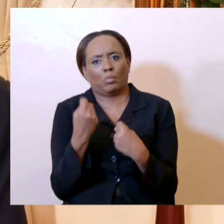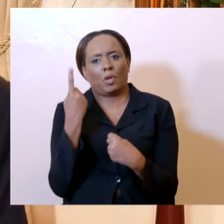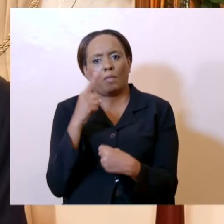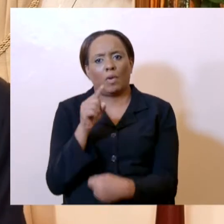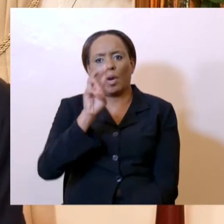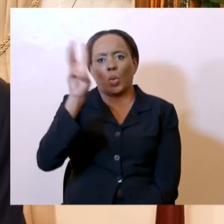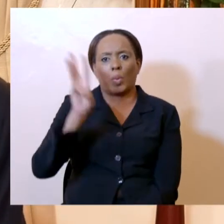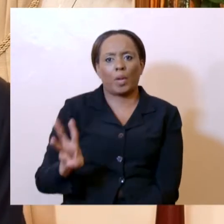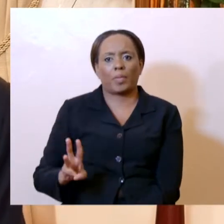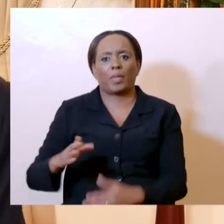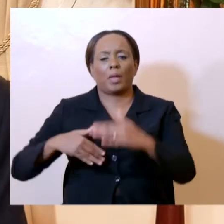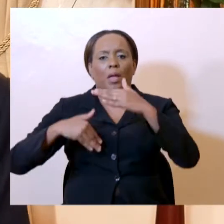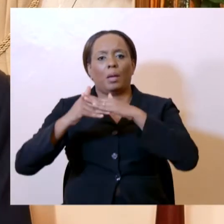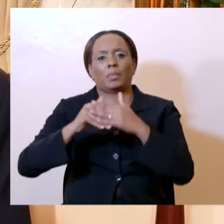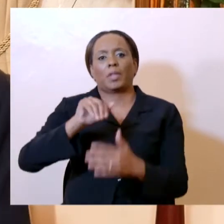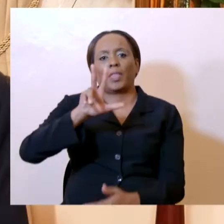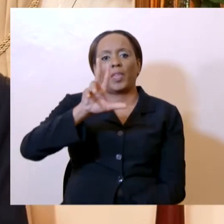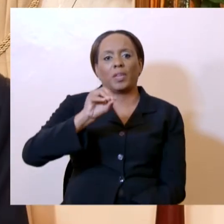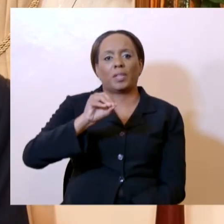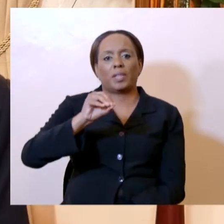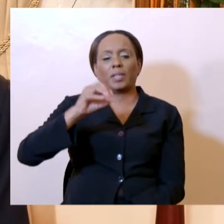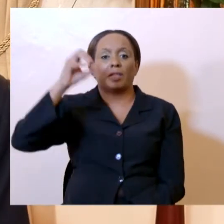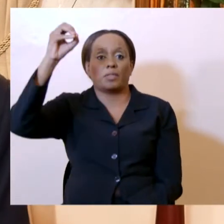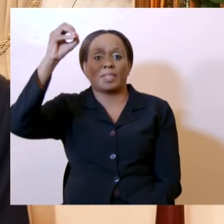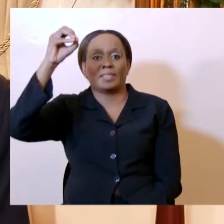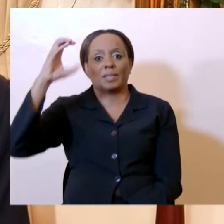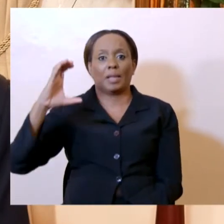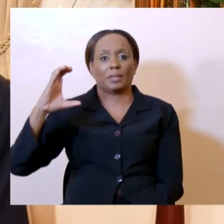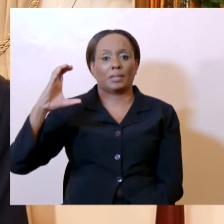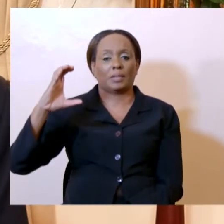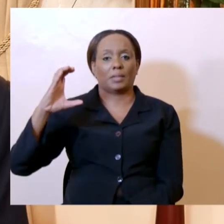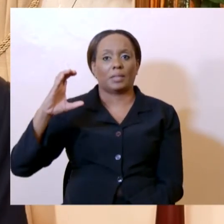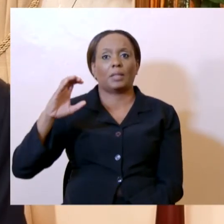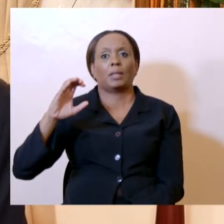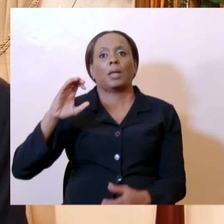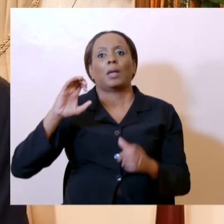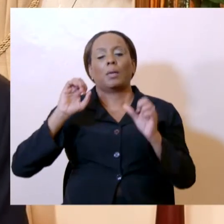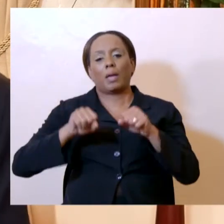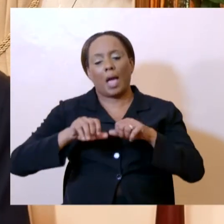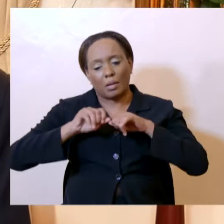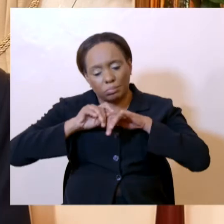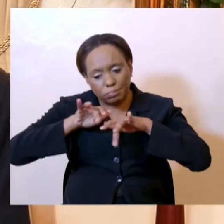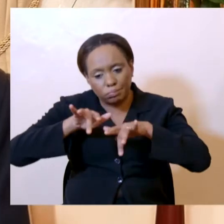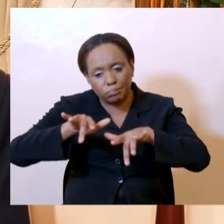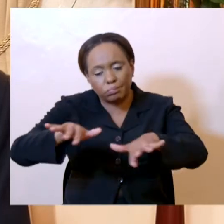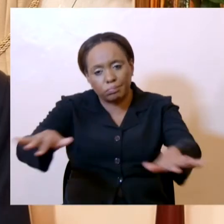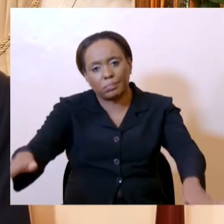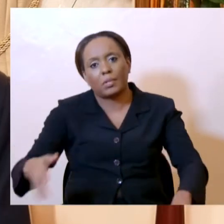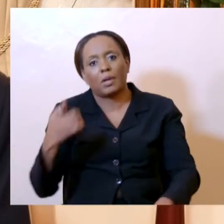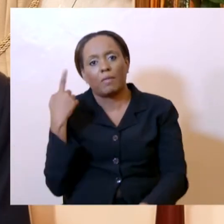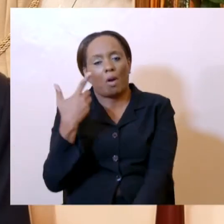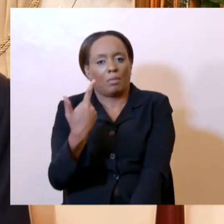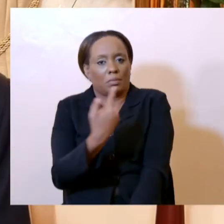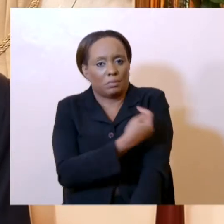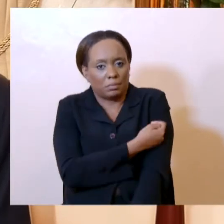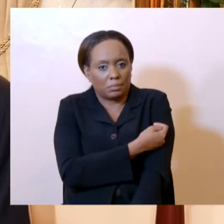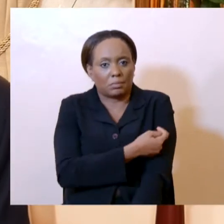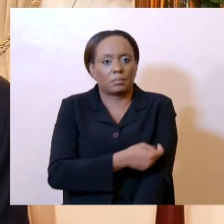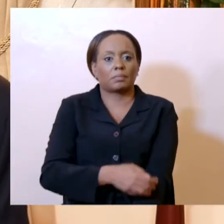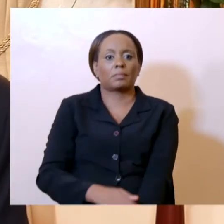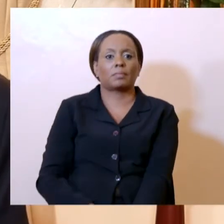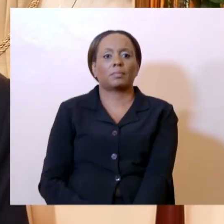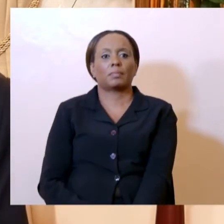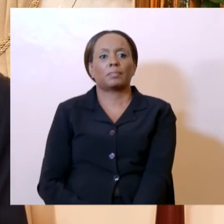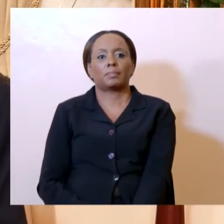stable up to 30 degrees Celsius. So we can deploy this in the field in our vaccination campaign. The vaccine has standard